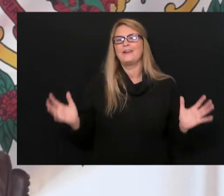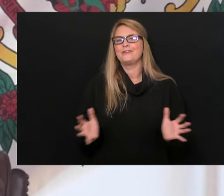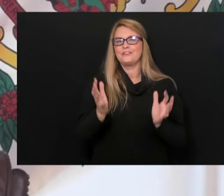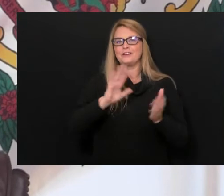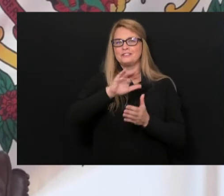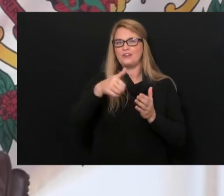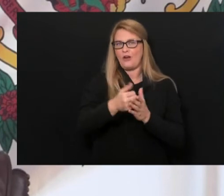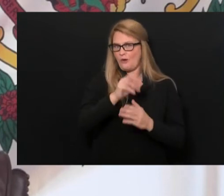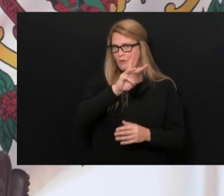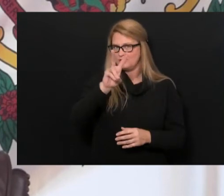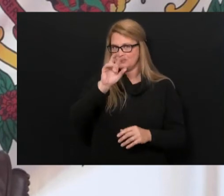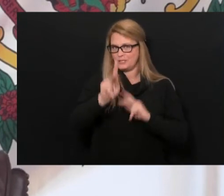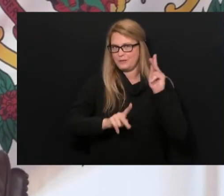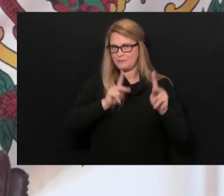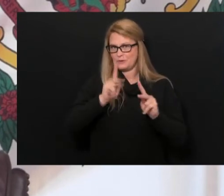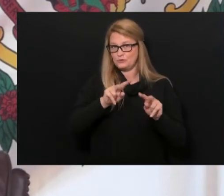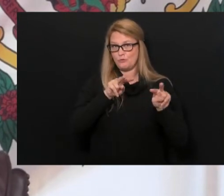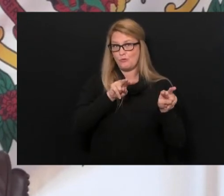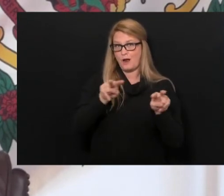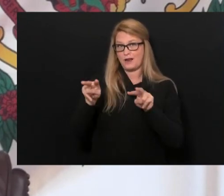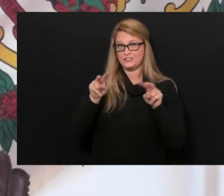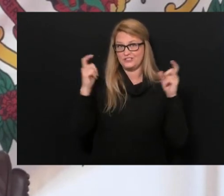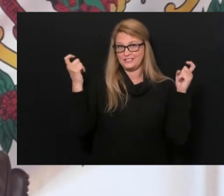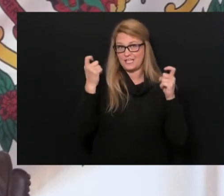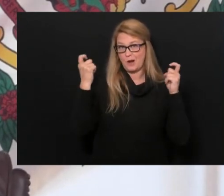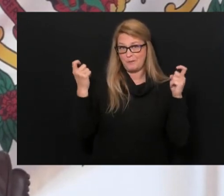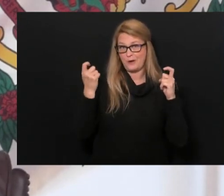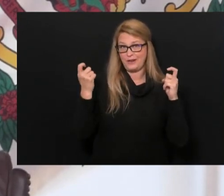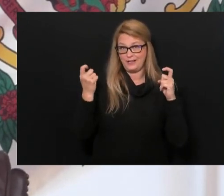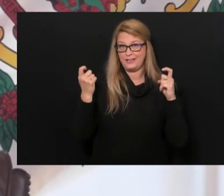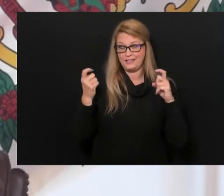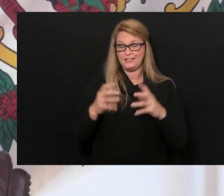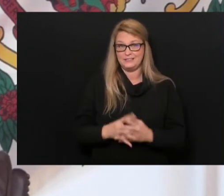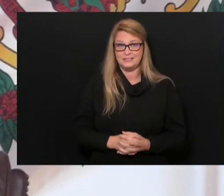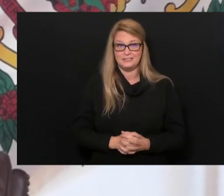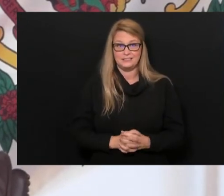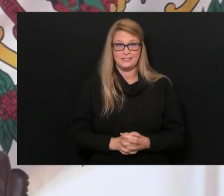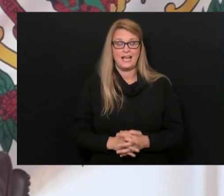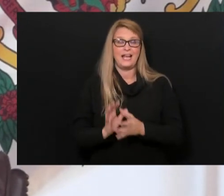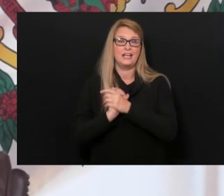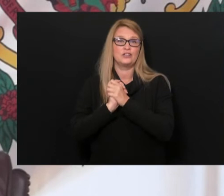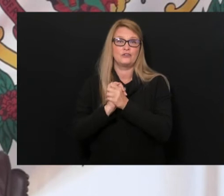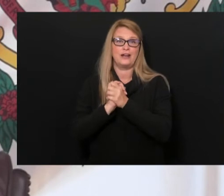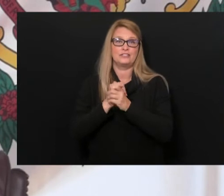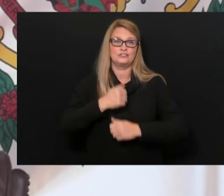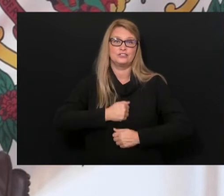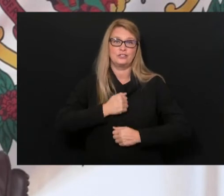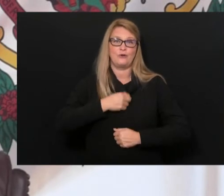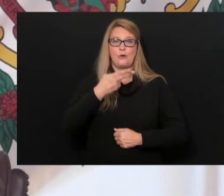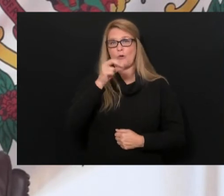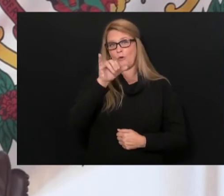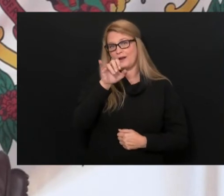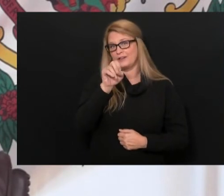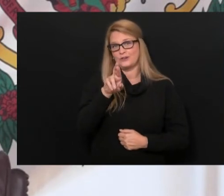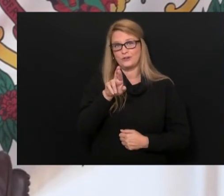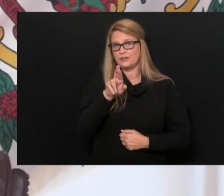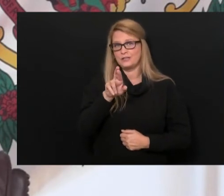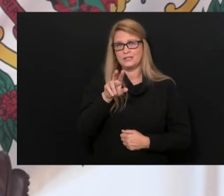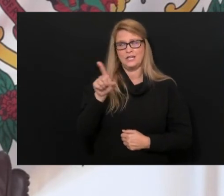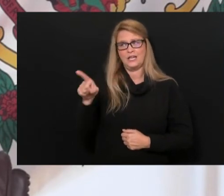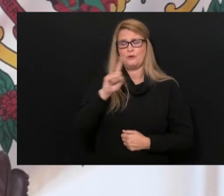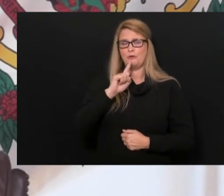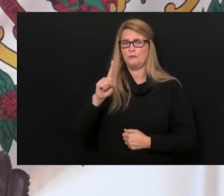the ceremony. And the thing I want to do more than anything again is congratulate General Hoyer. I mean, you talk about a